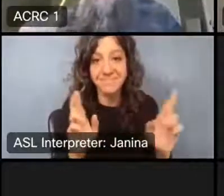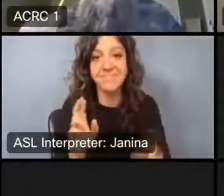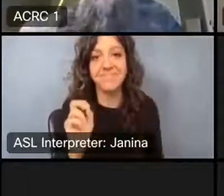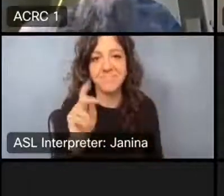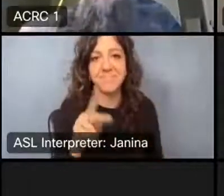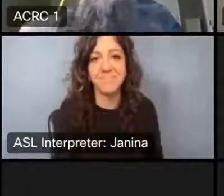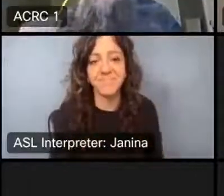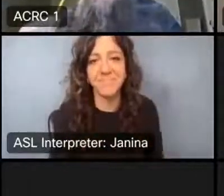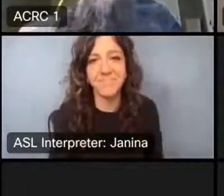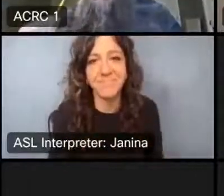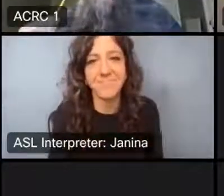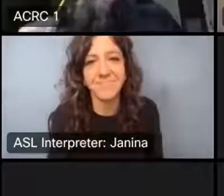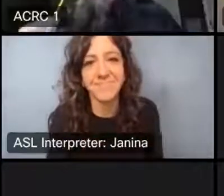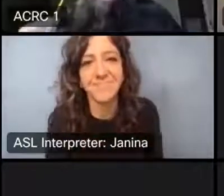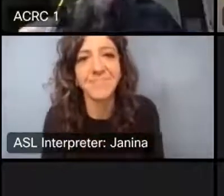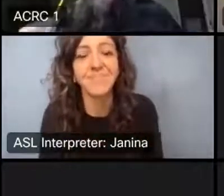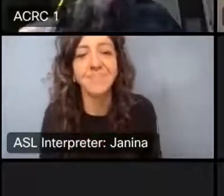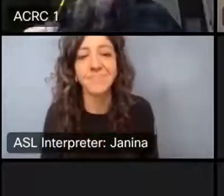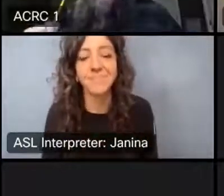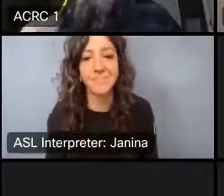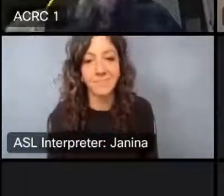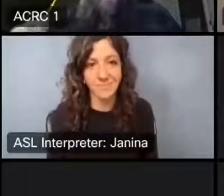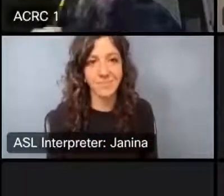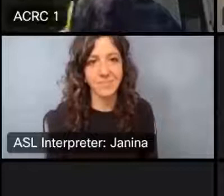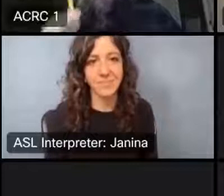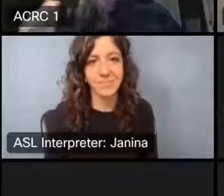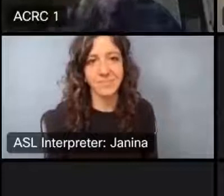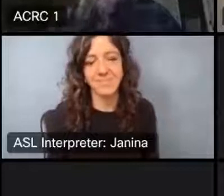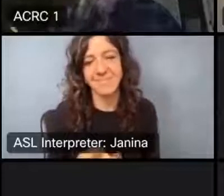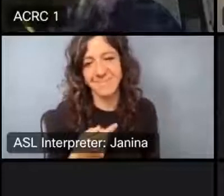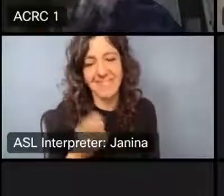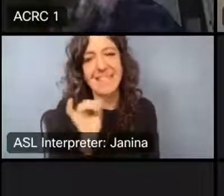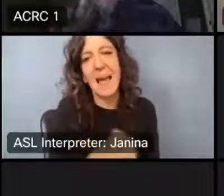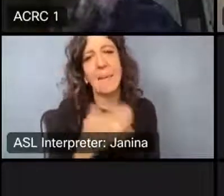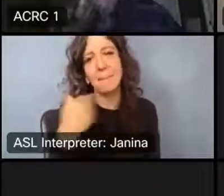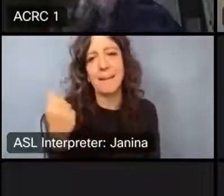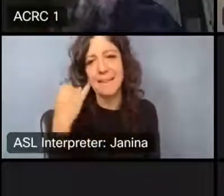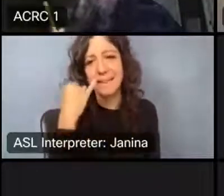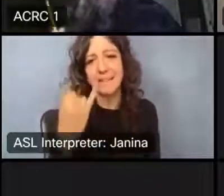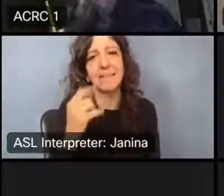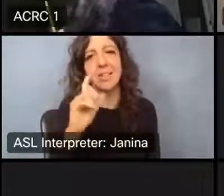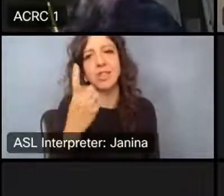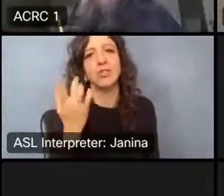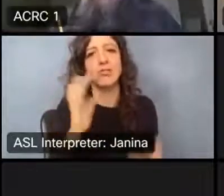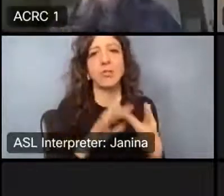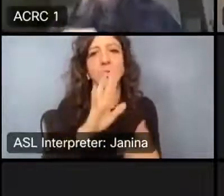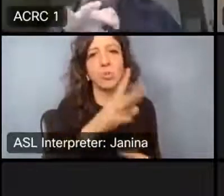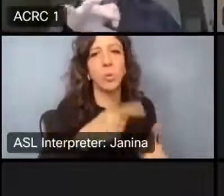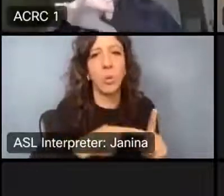let's see here. I think that would probably be the best. Yeah, the best thing right now. Just reach out to your specialist directly related to it.